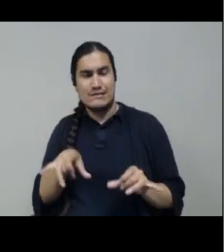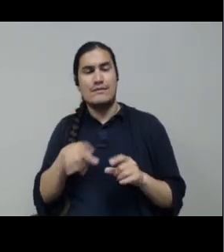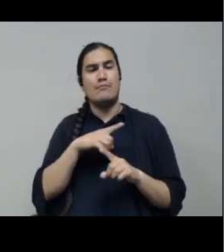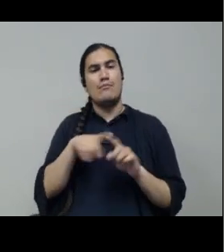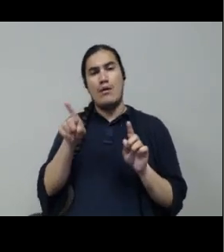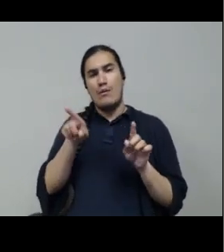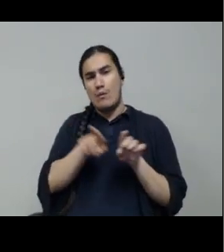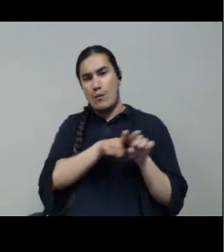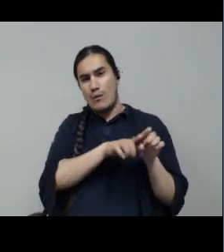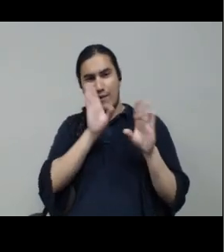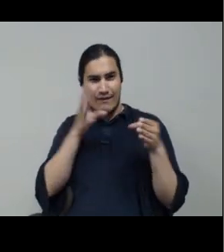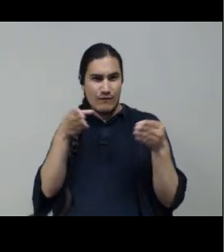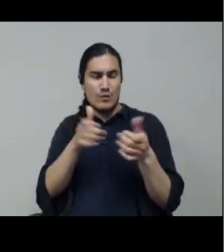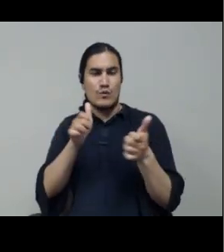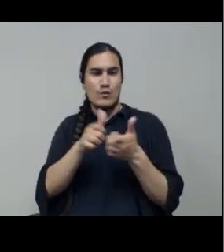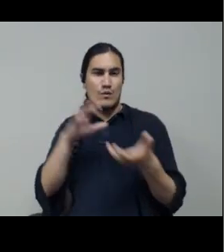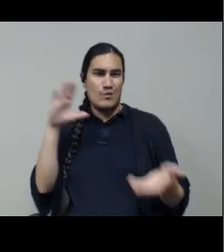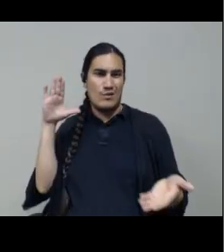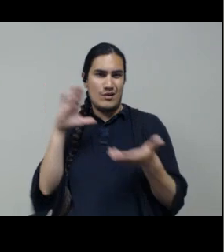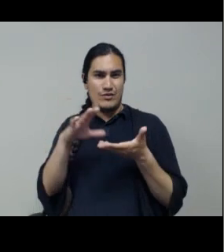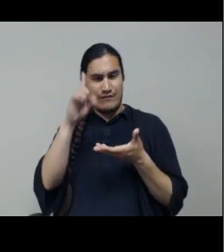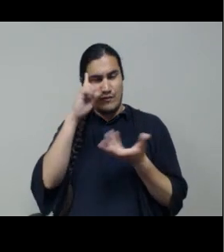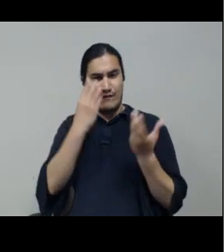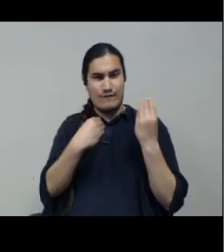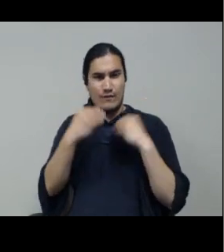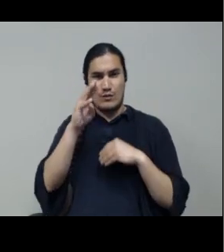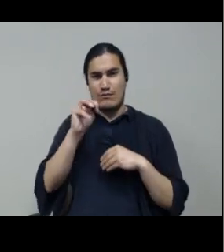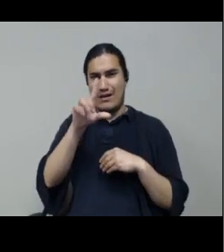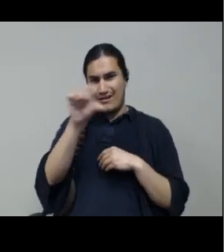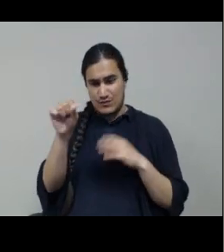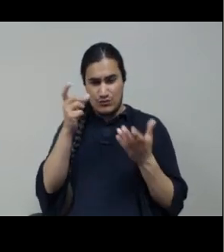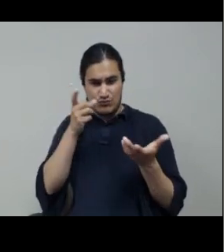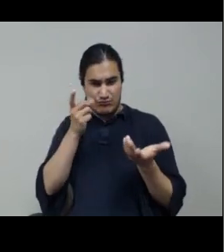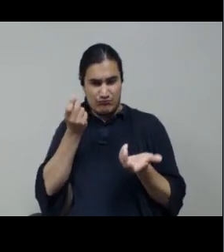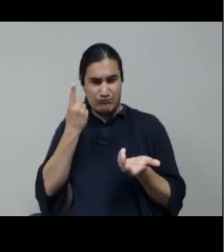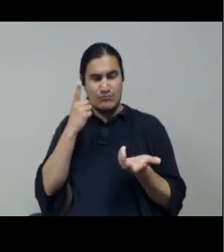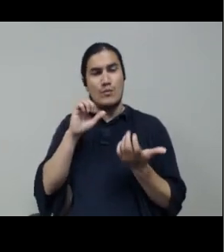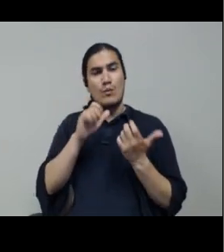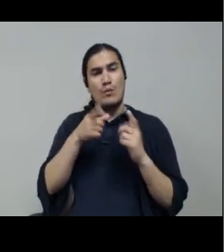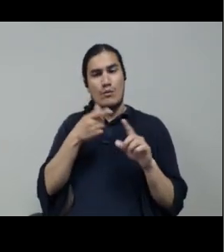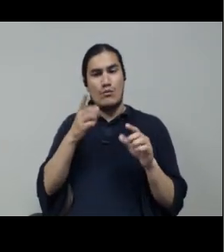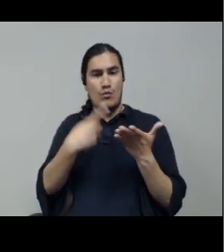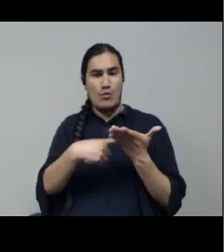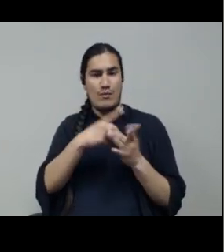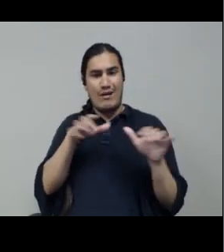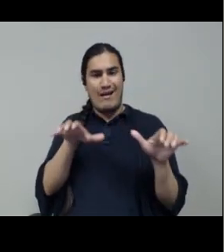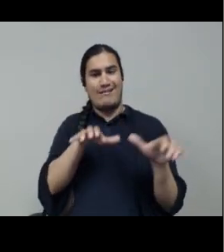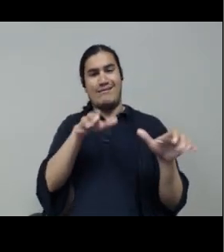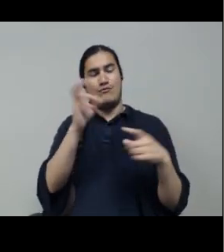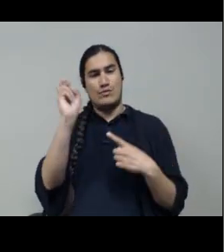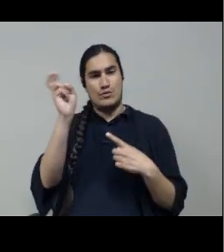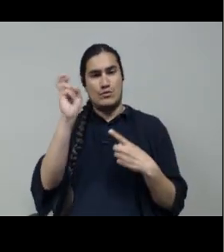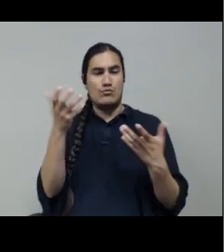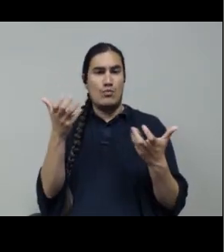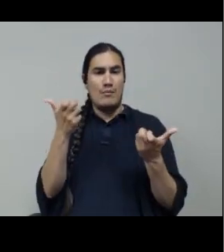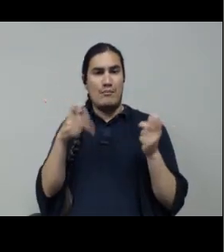on reductions of food miles, right? So when we're talking about active transportation and we want people trying to commit